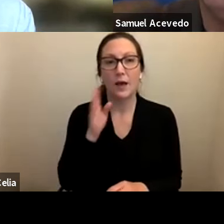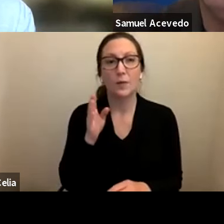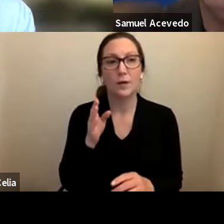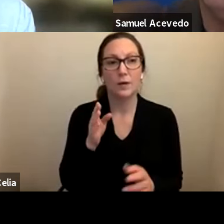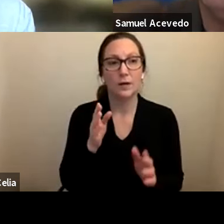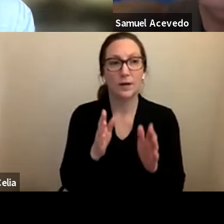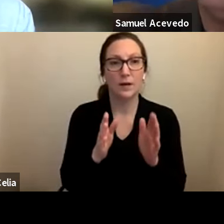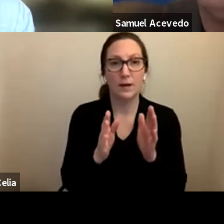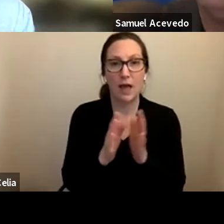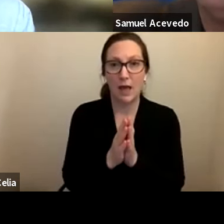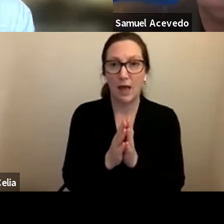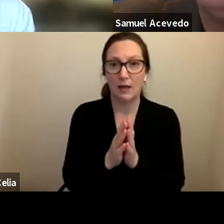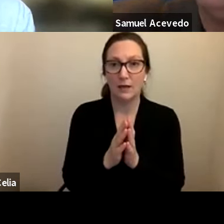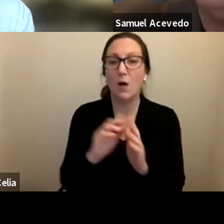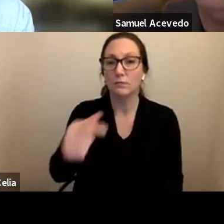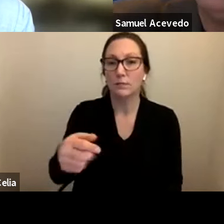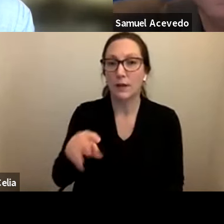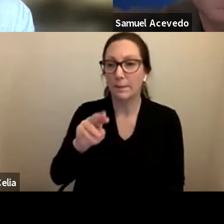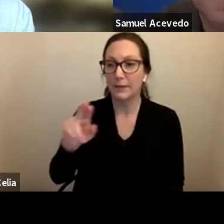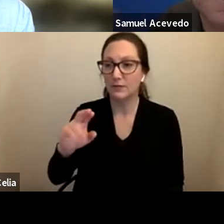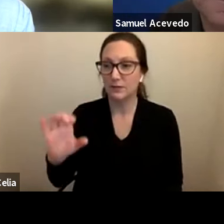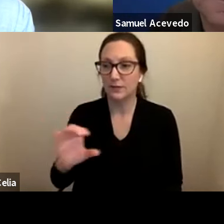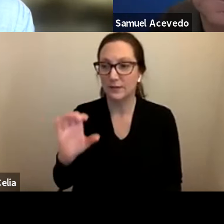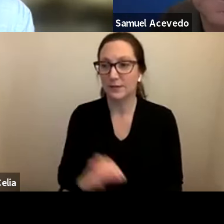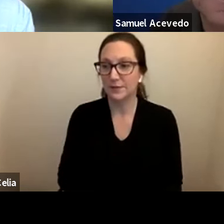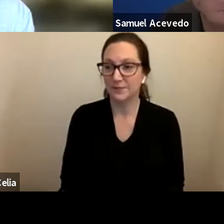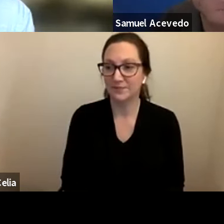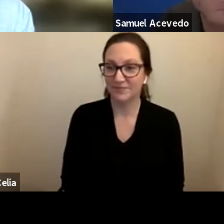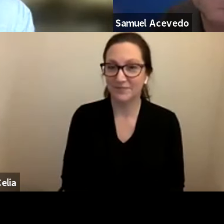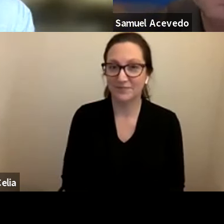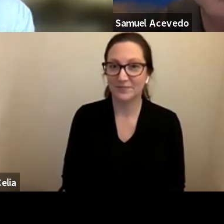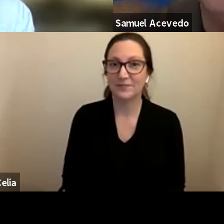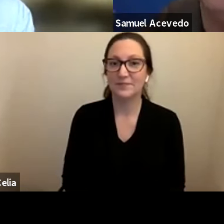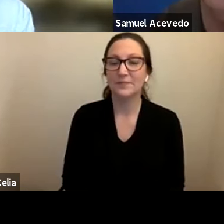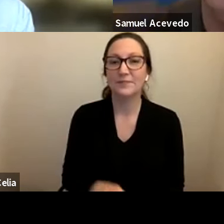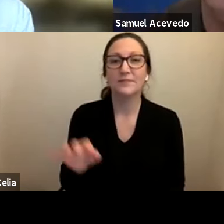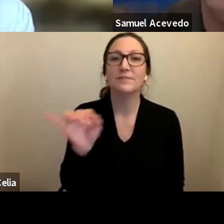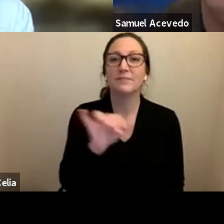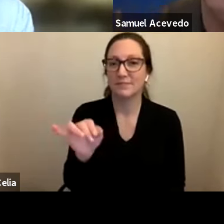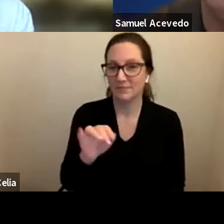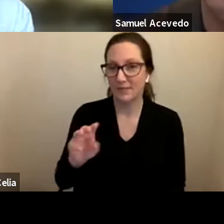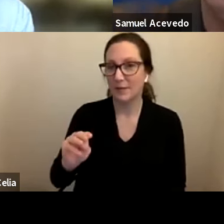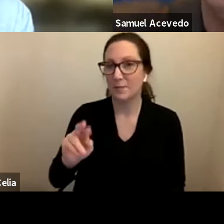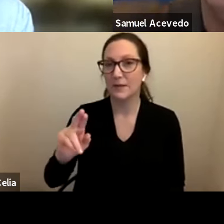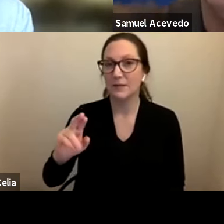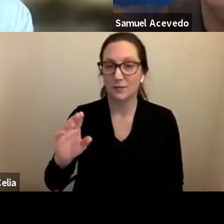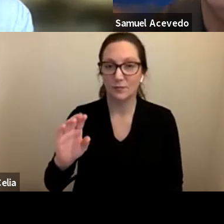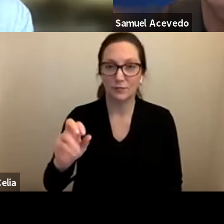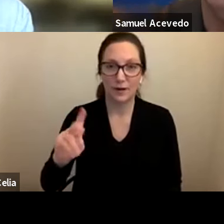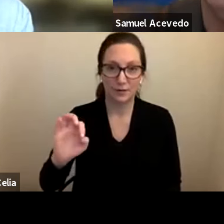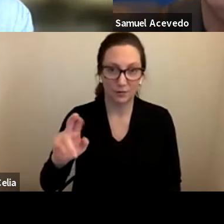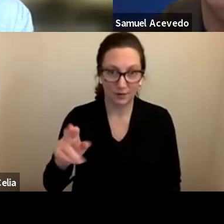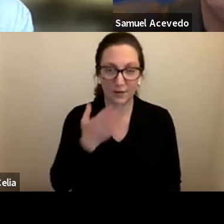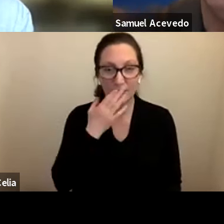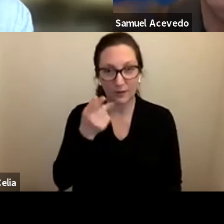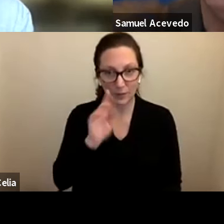Contenpasses go. Go ahead, Mr. Contenpasses. Again, I echo what Mr. Krager said. Thank you for your presentation. We